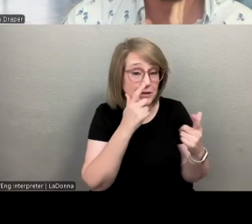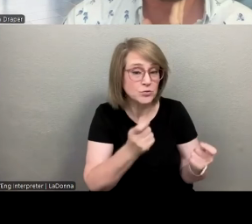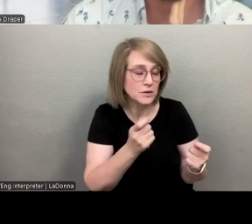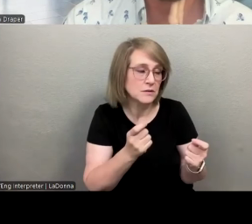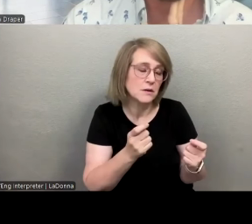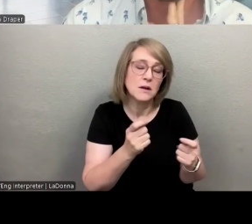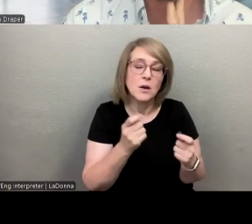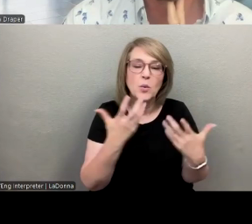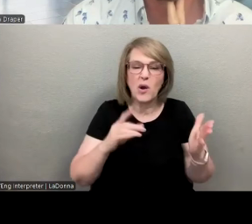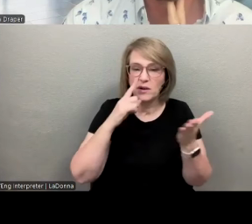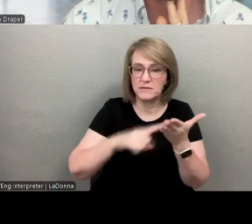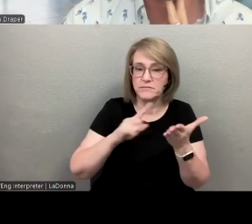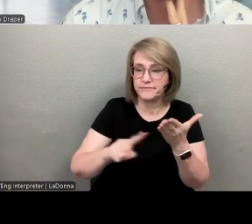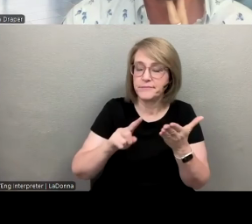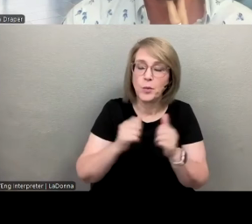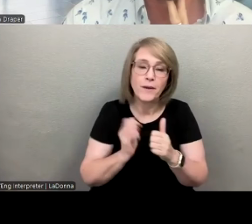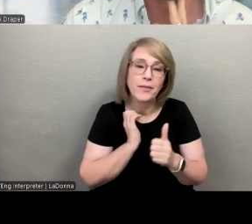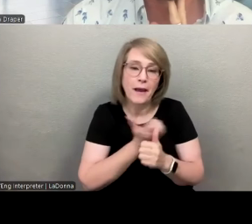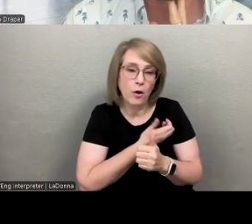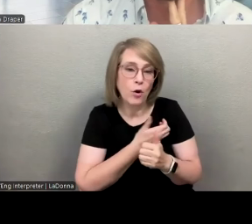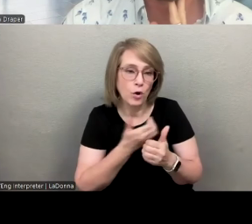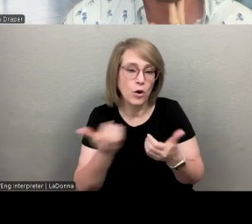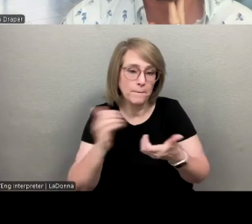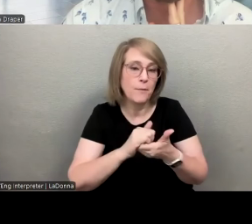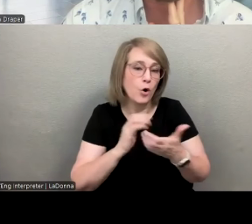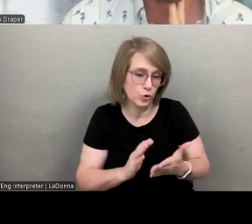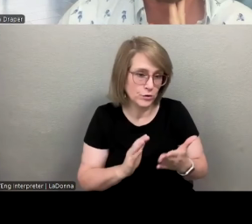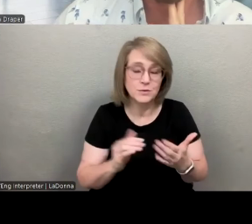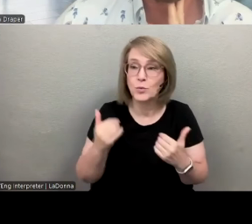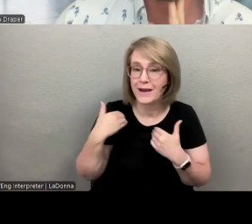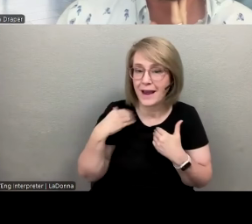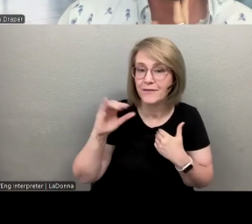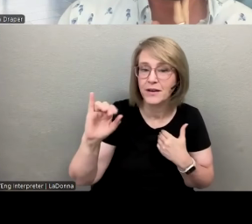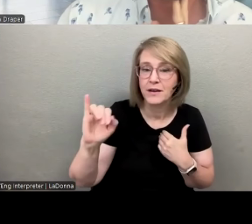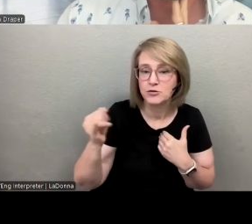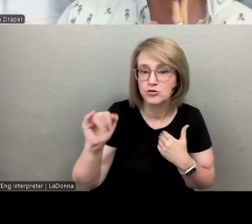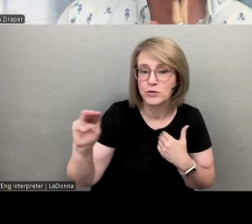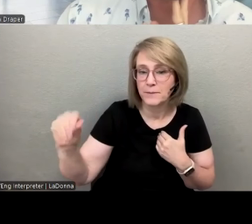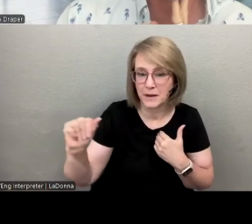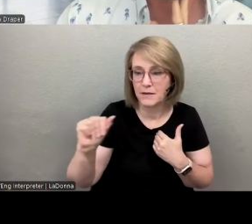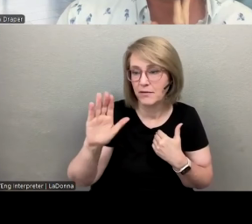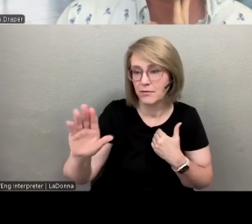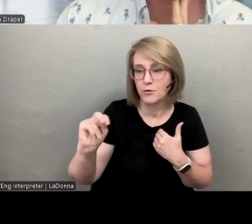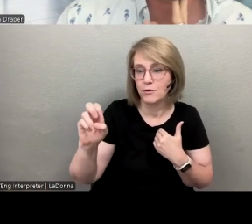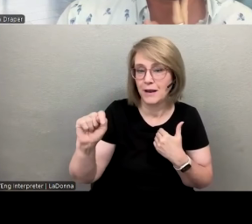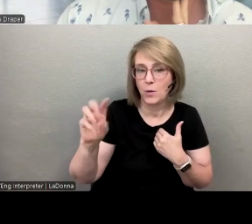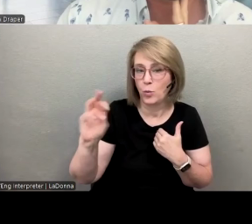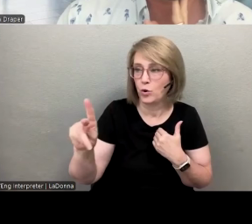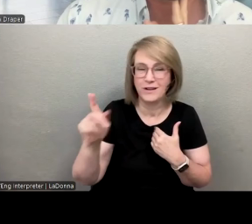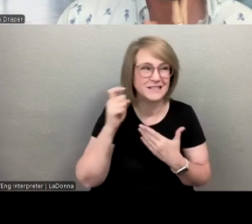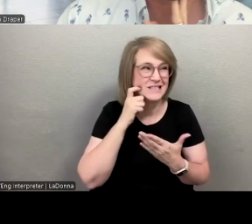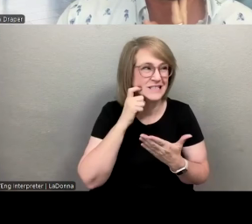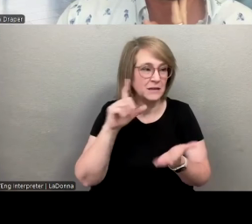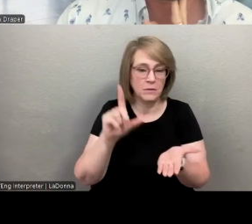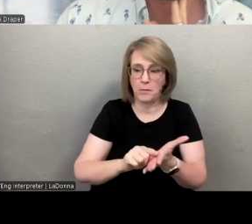our partners who are interested. And we've got a paper that's in the JAMA network that just came out several months